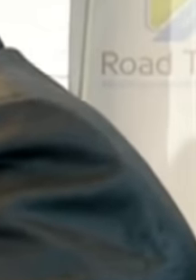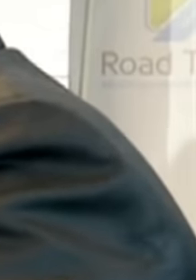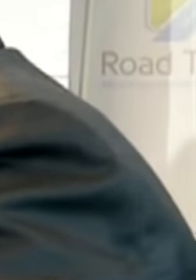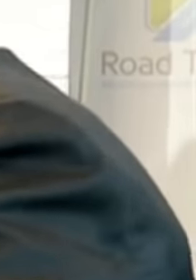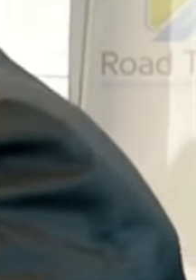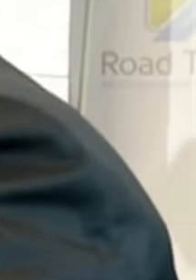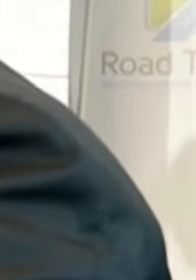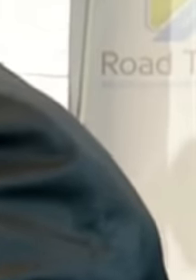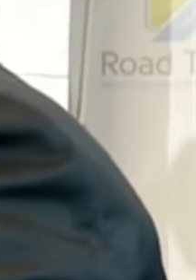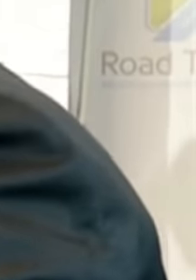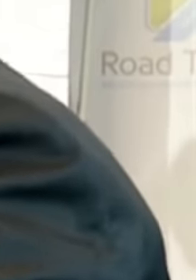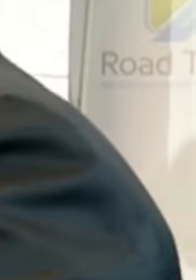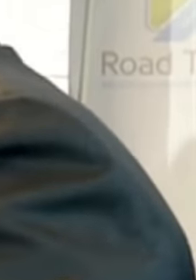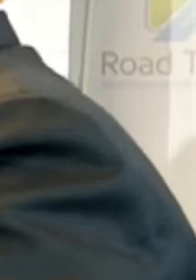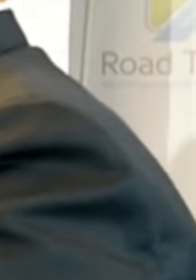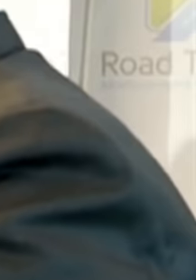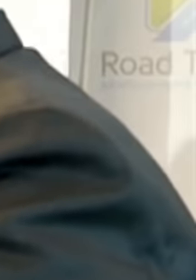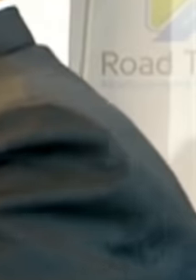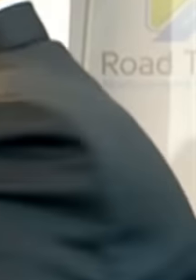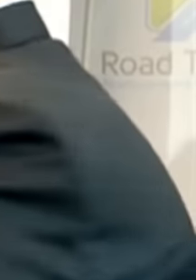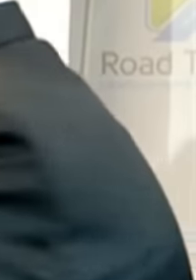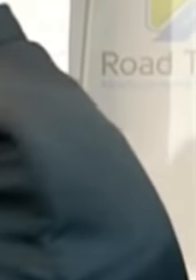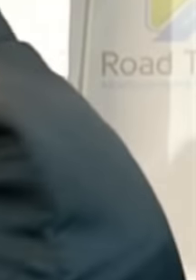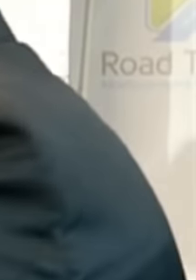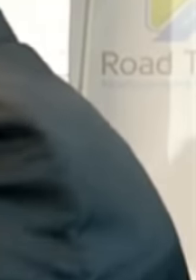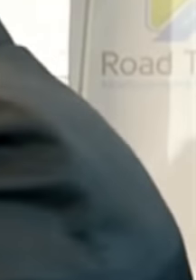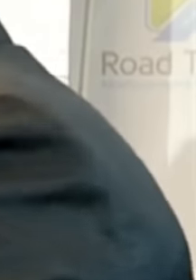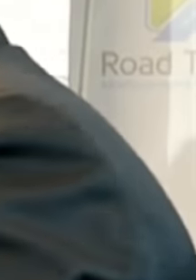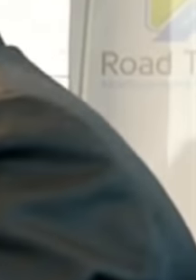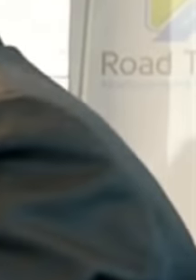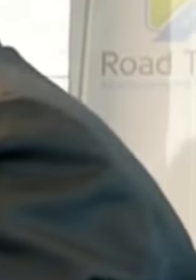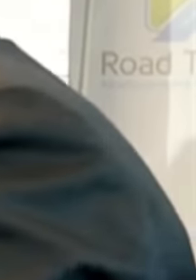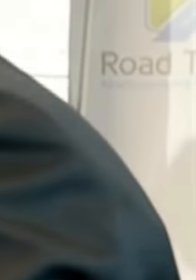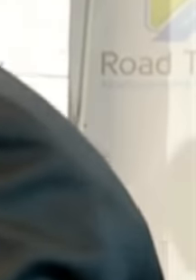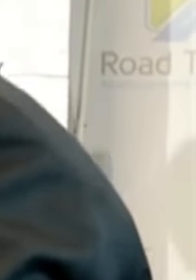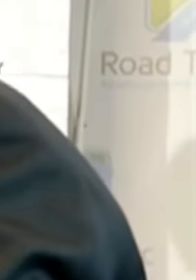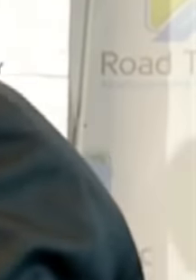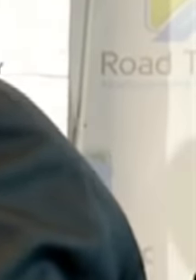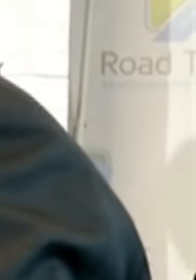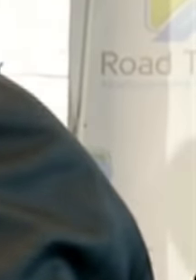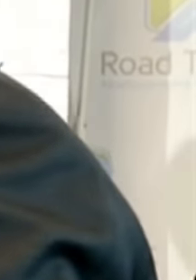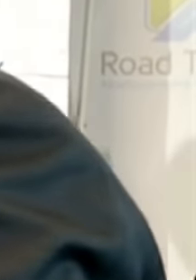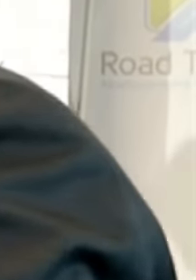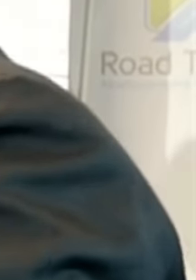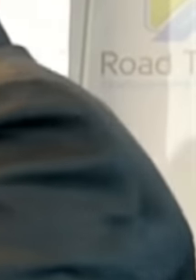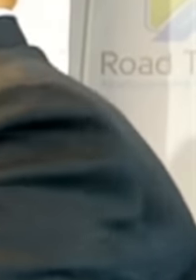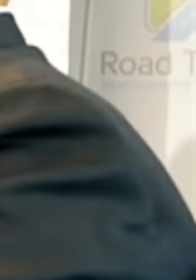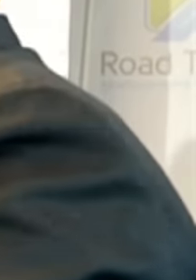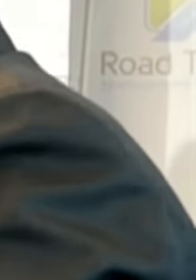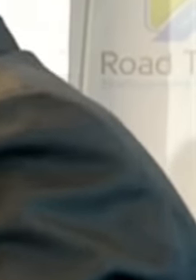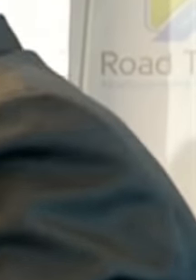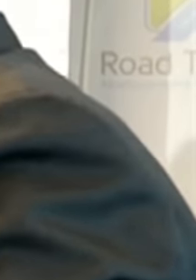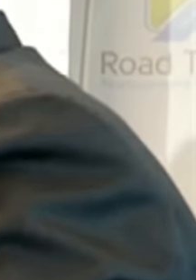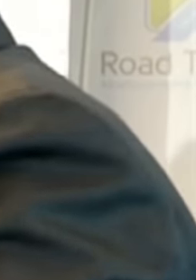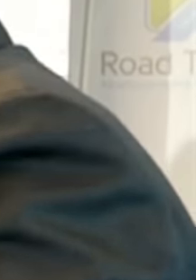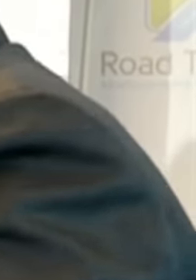causing the system to be clogged. Indeed, on our side, we had some challenges that we have then begun to deal with,